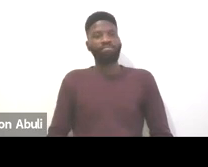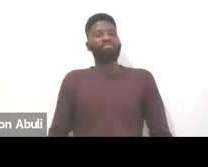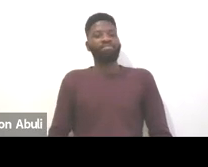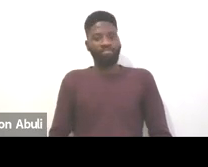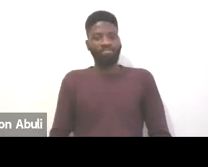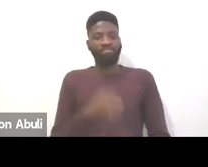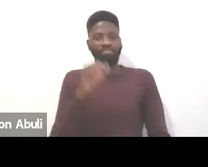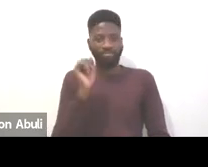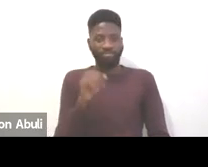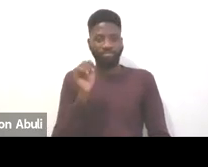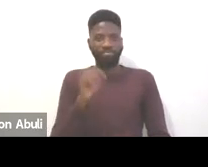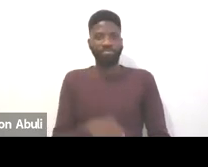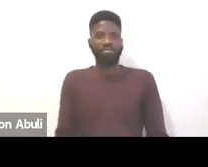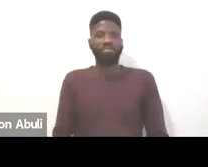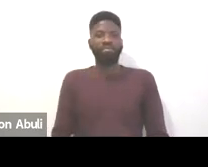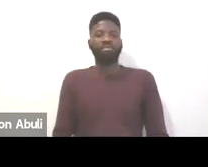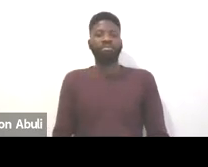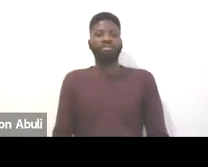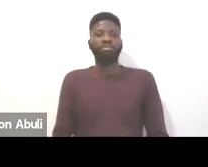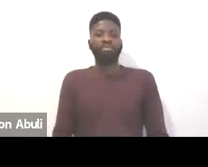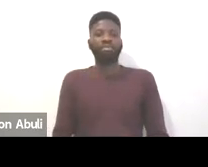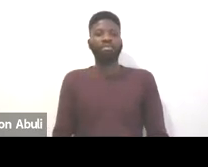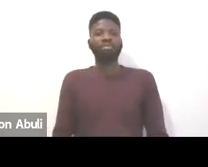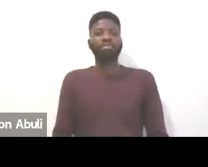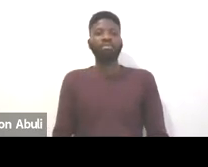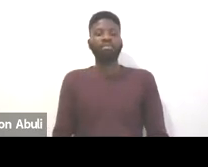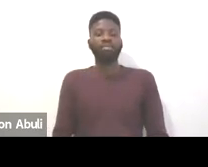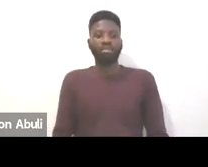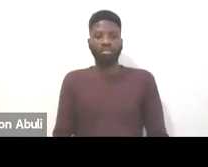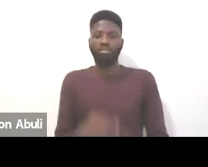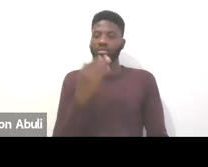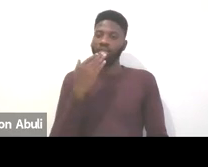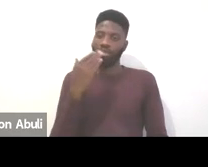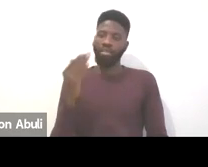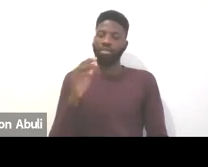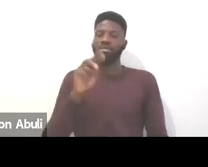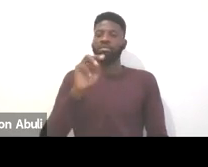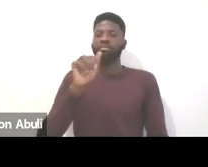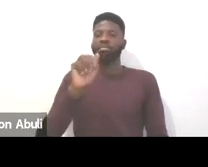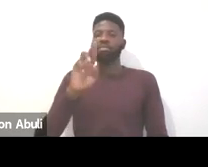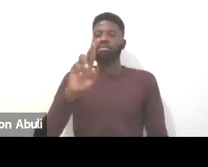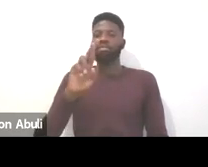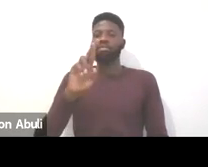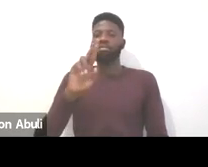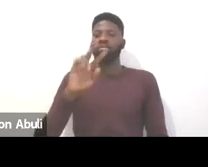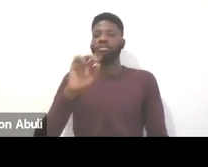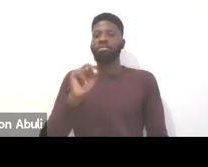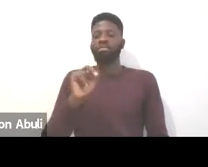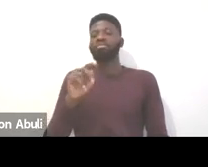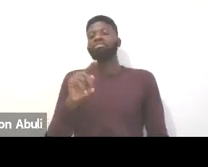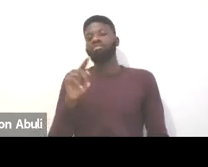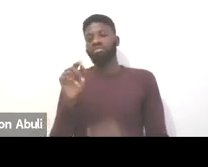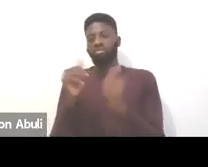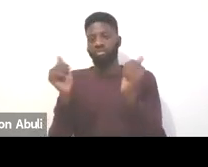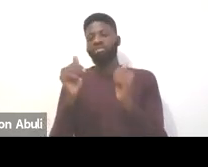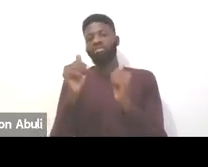So thank you. Right. Thank you so much, Marvin. I think that is very, very well. That is good